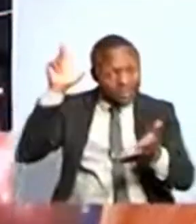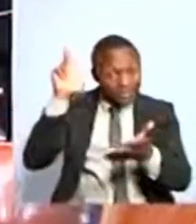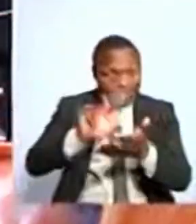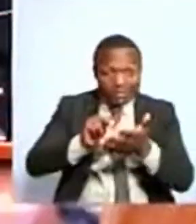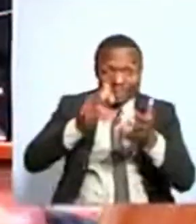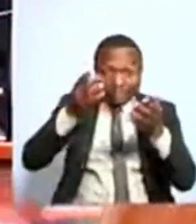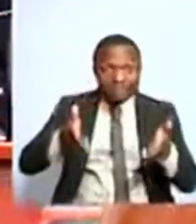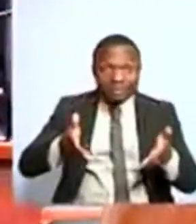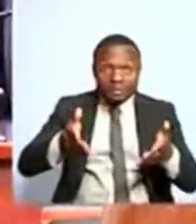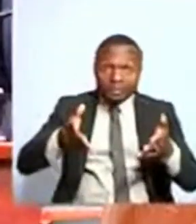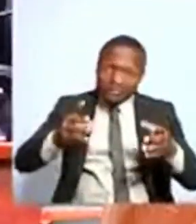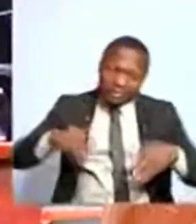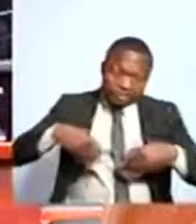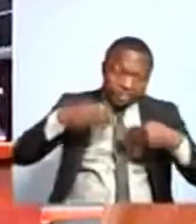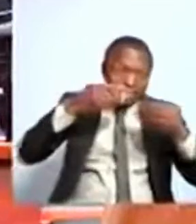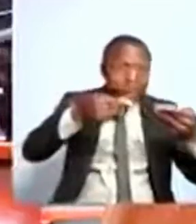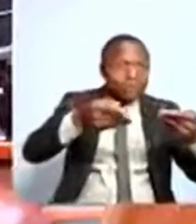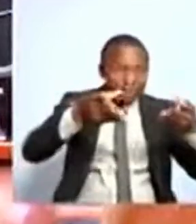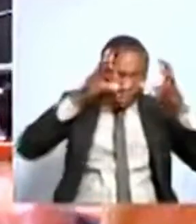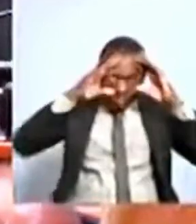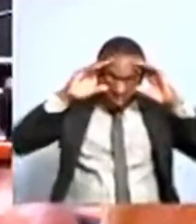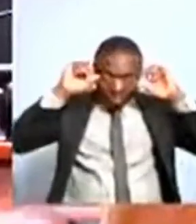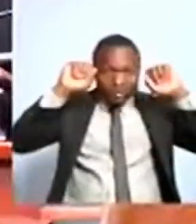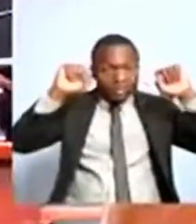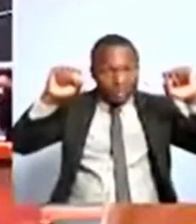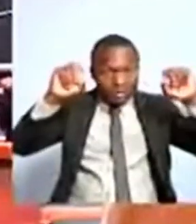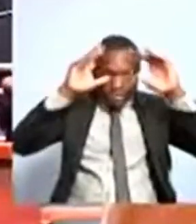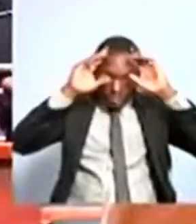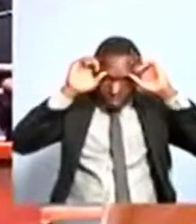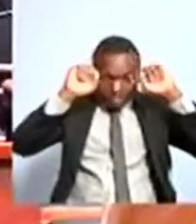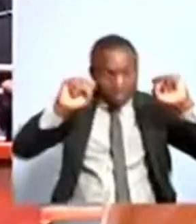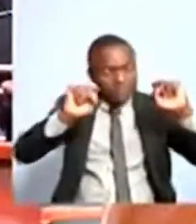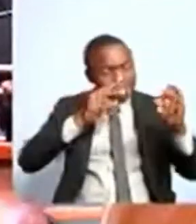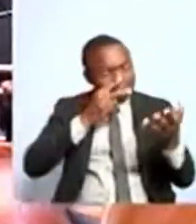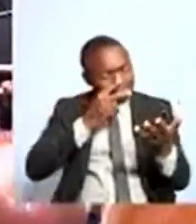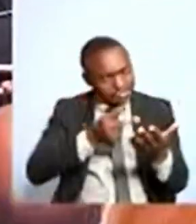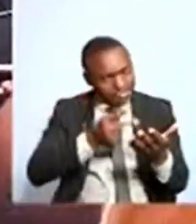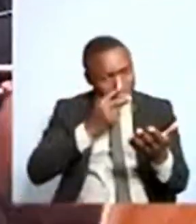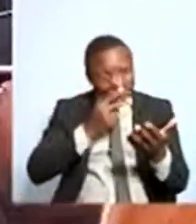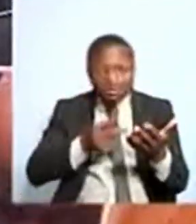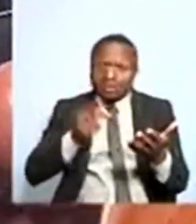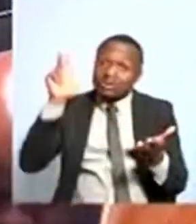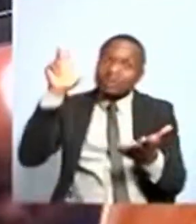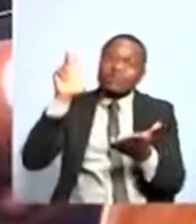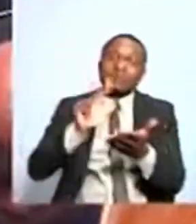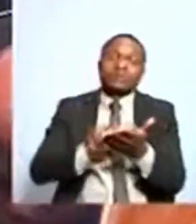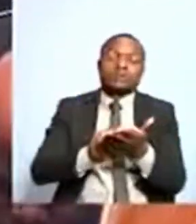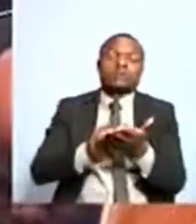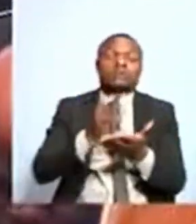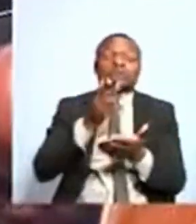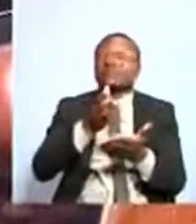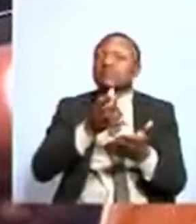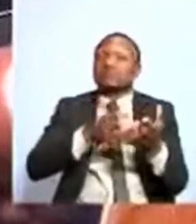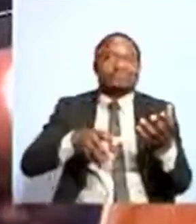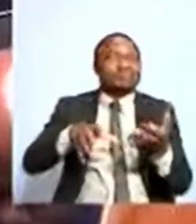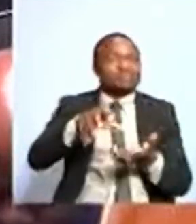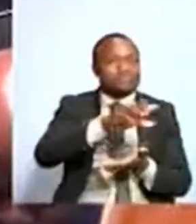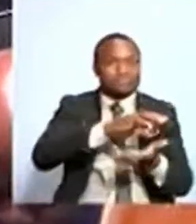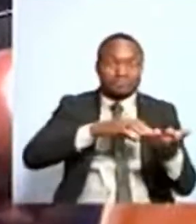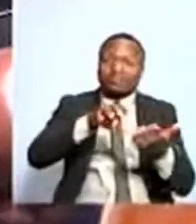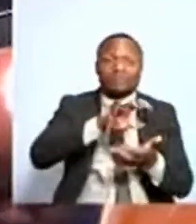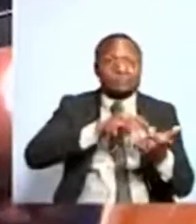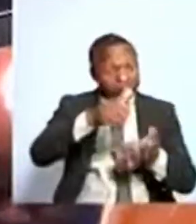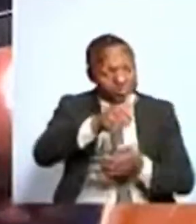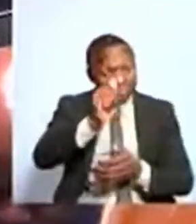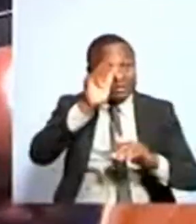and goes to His Excellency for assent, and the President is made to assent to an act that is contradictory within itself,